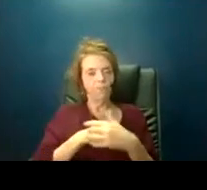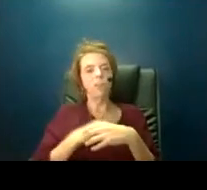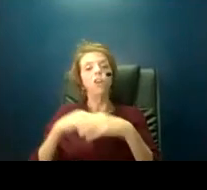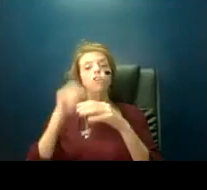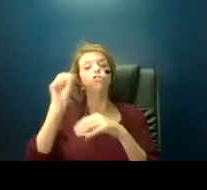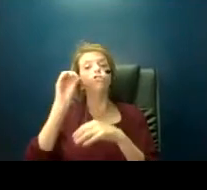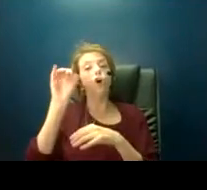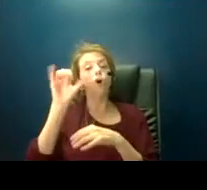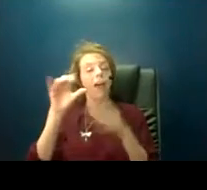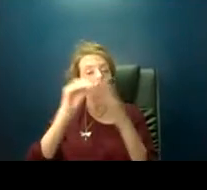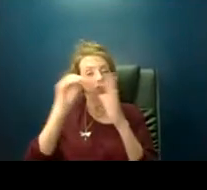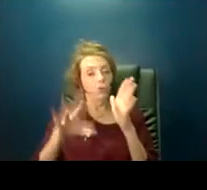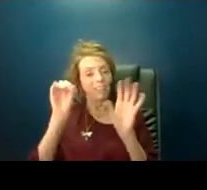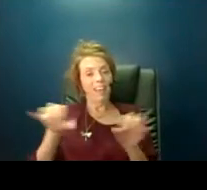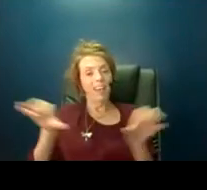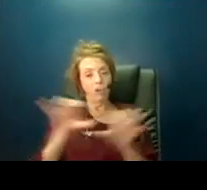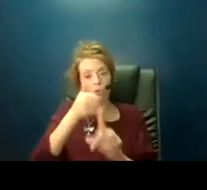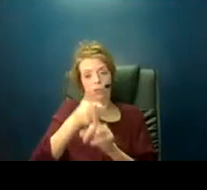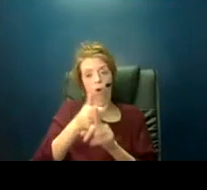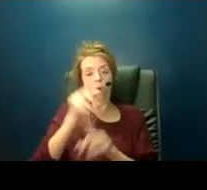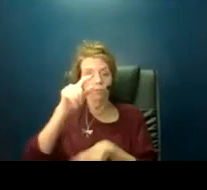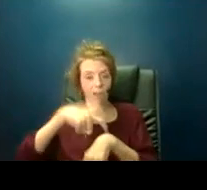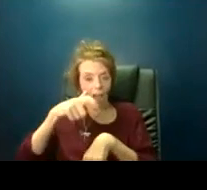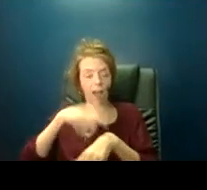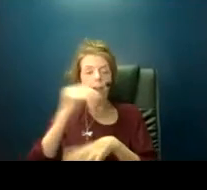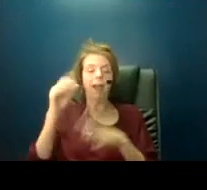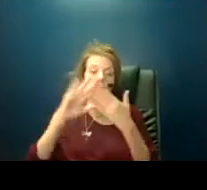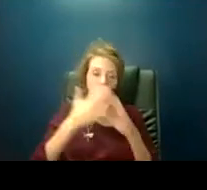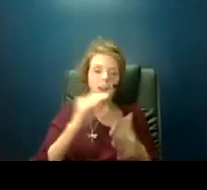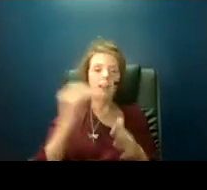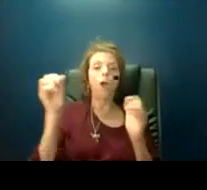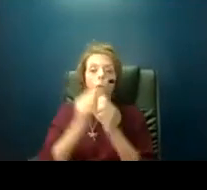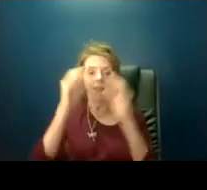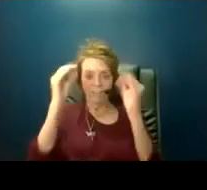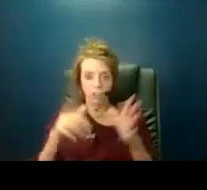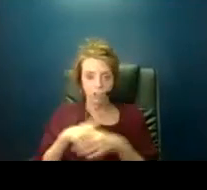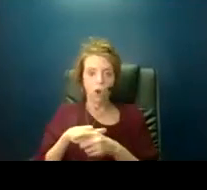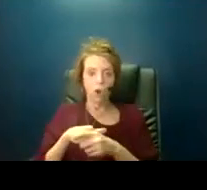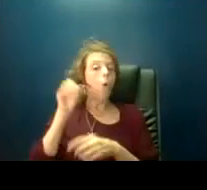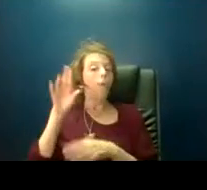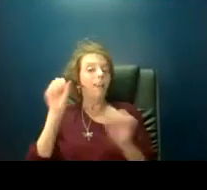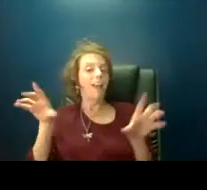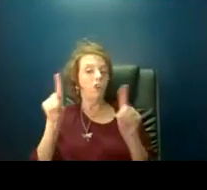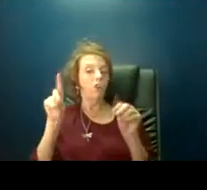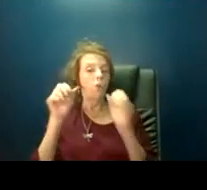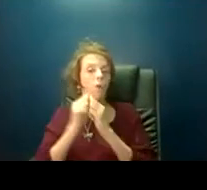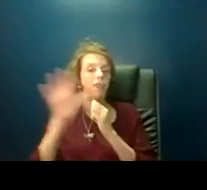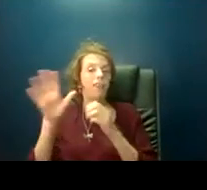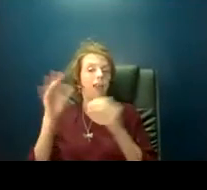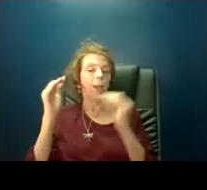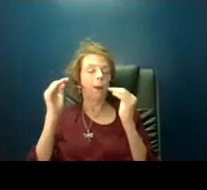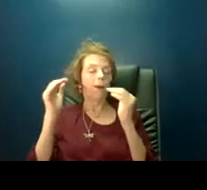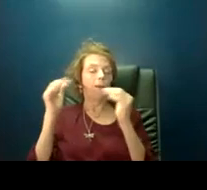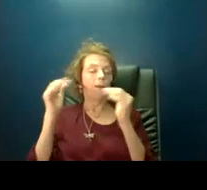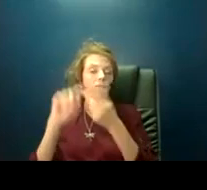students can do it on their own time, they can do it in their community, they can do it with the teachers, or they can do it with their peers in their